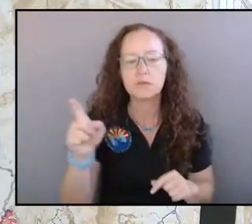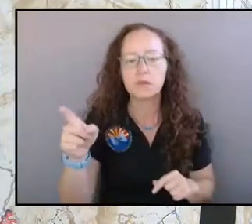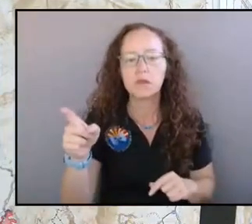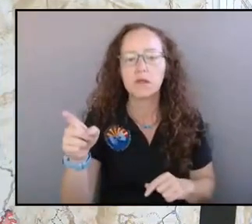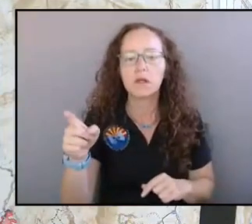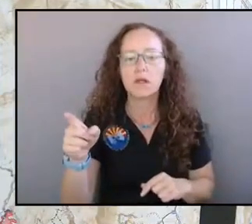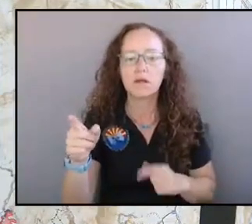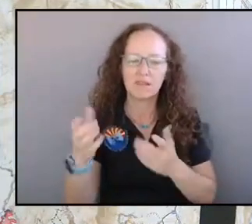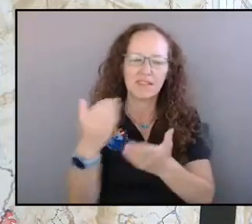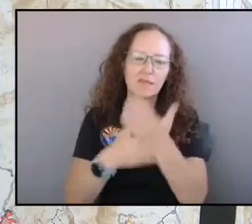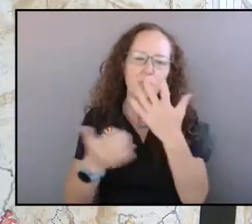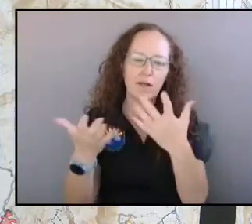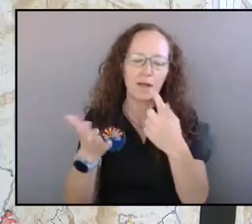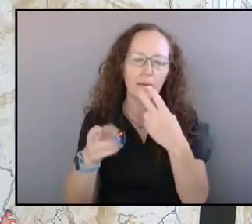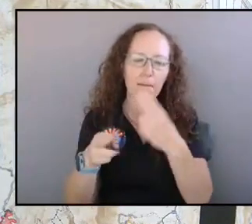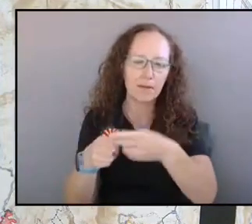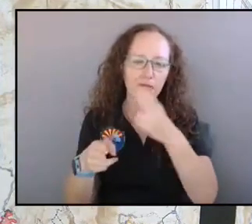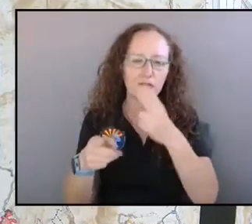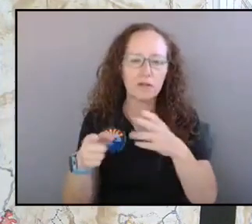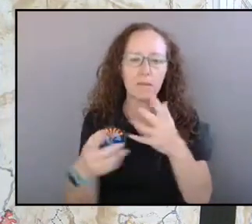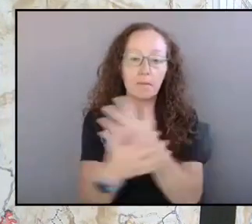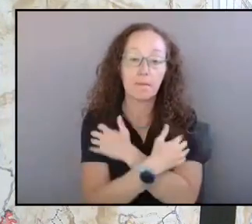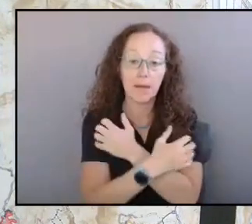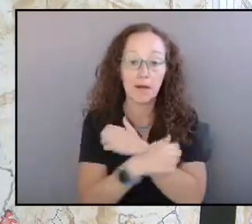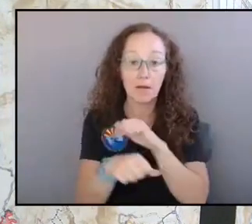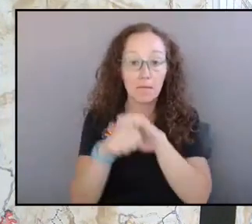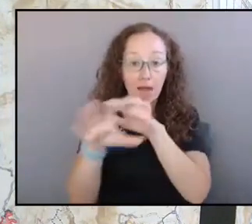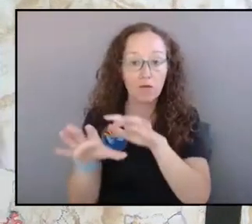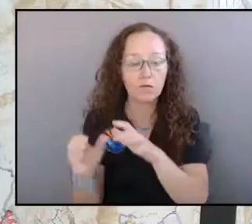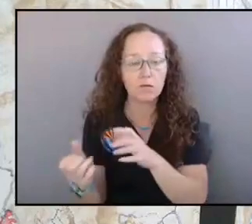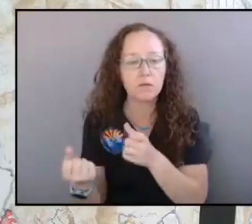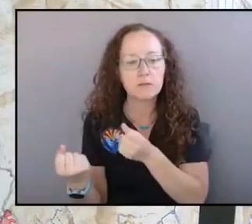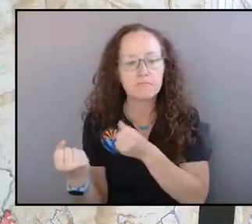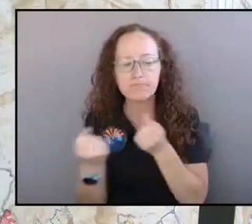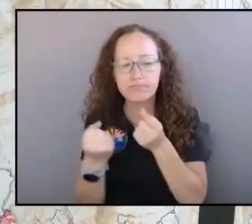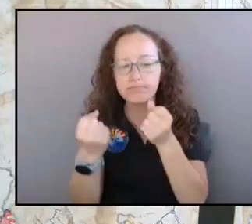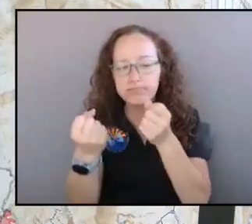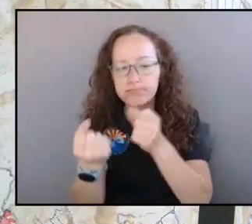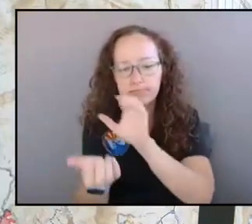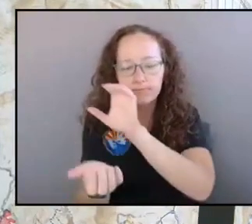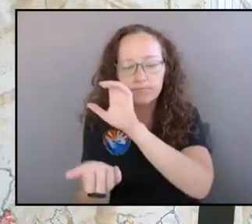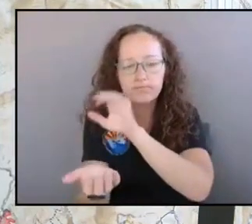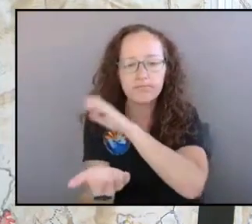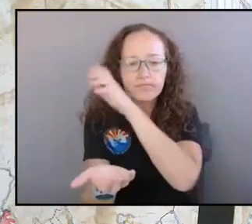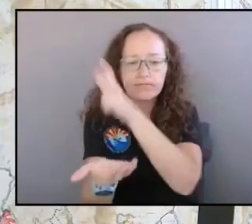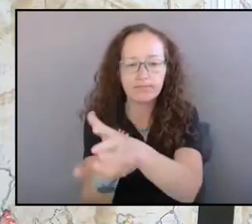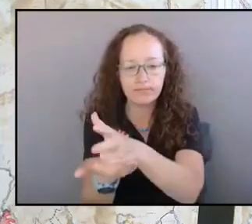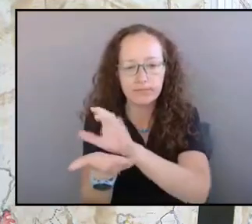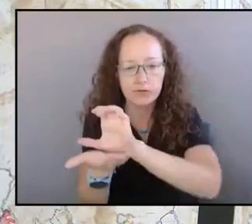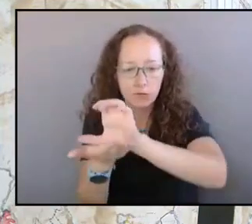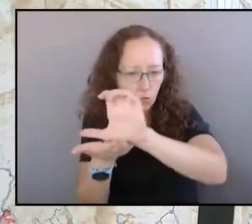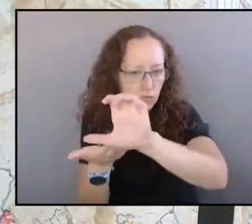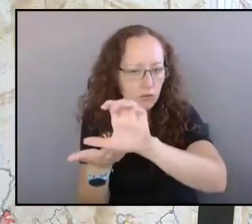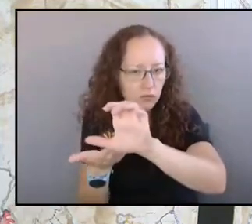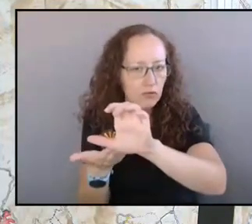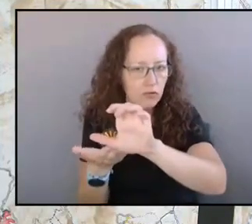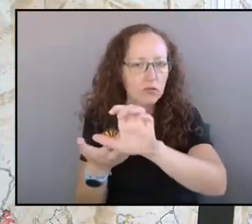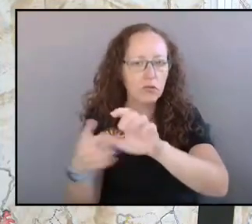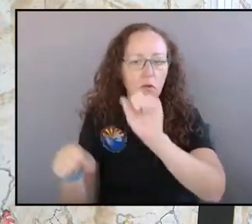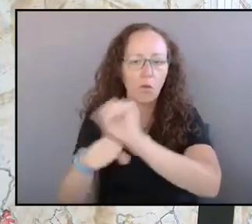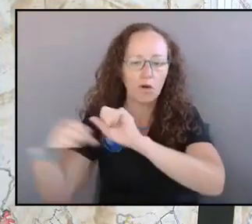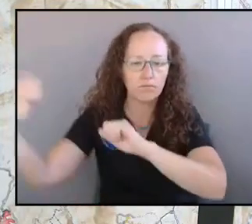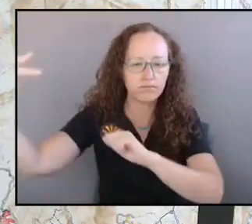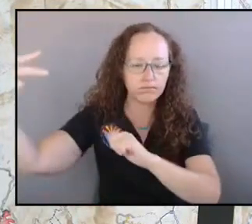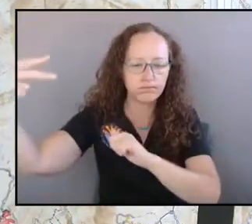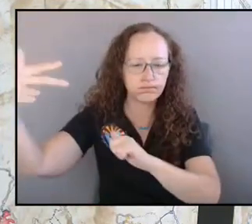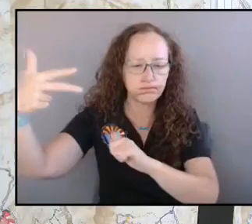some material to be able to improve that road. And using dozers, we anticipate that they're going to have this line pushed all the way out to just north of Ripley